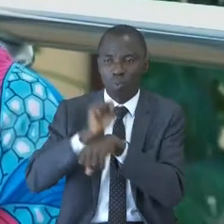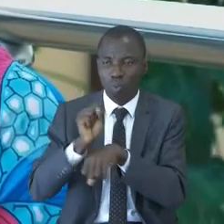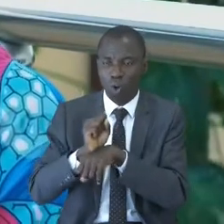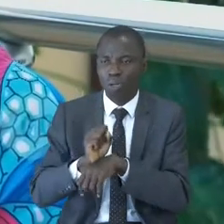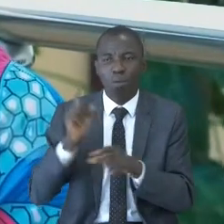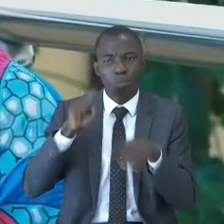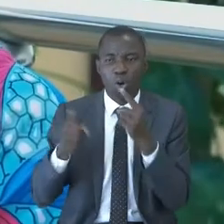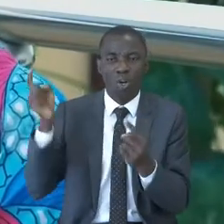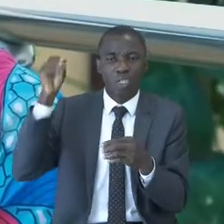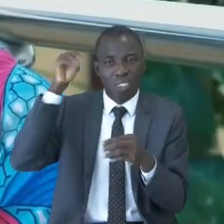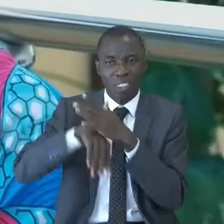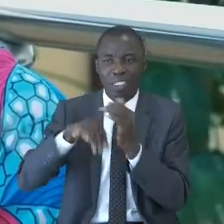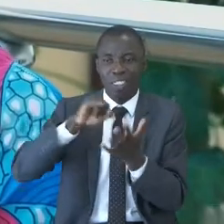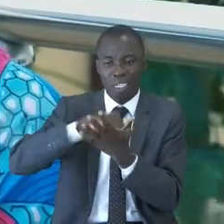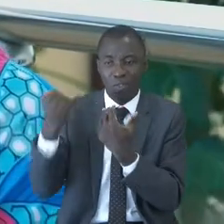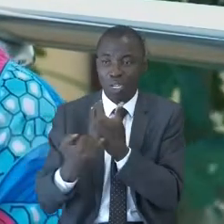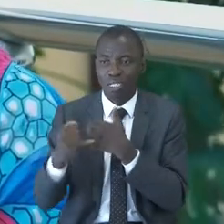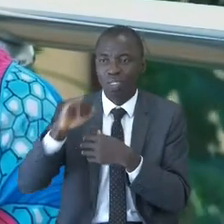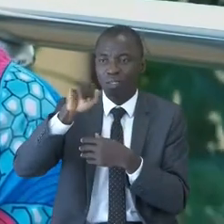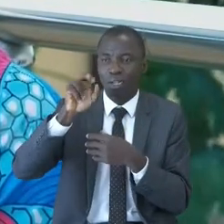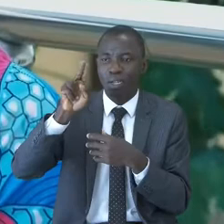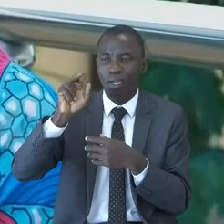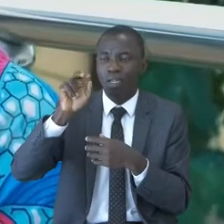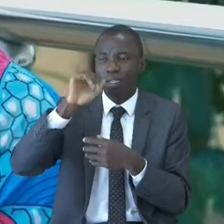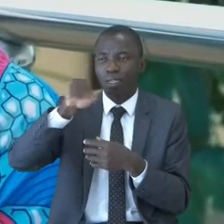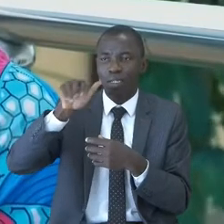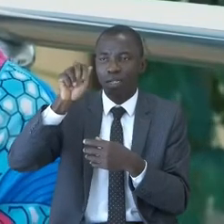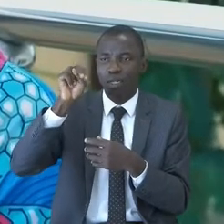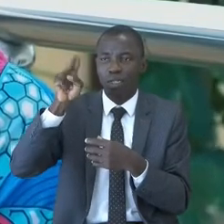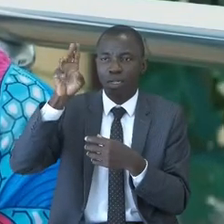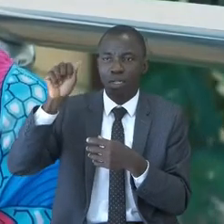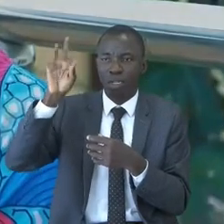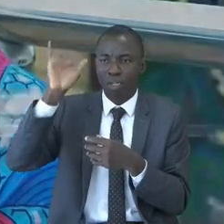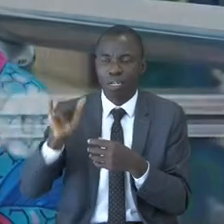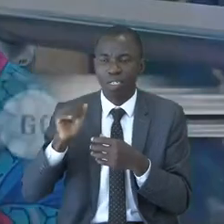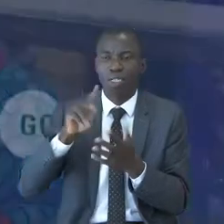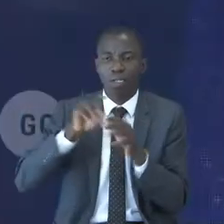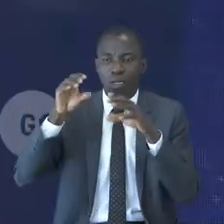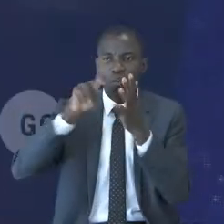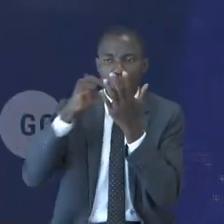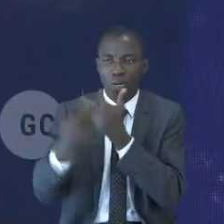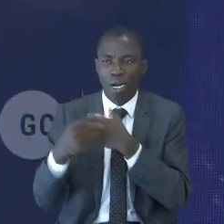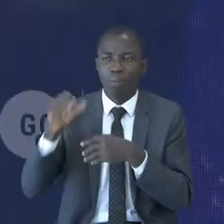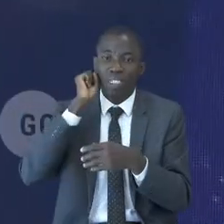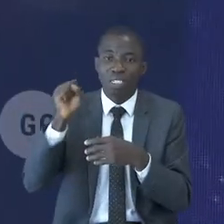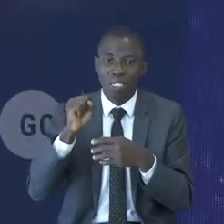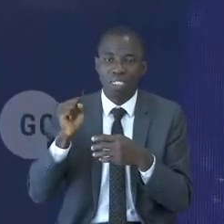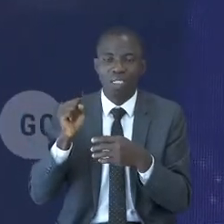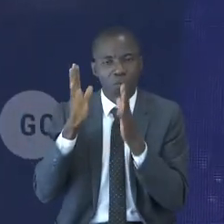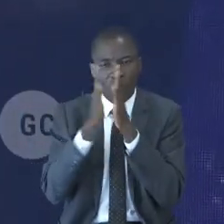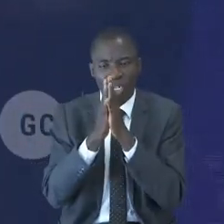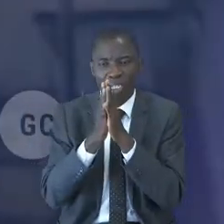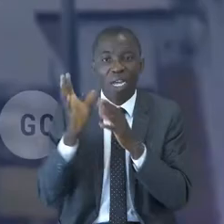crusade, when Pastor Kumuyi talked about the healing of the woman with the issue of blood, I keyed into it and I told